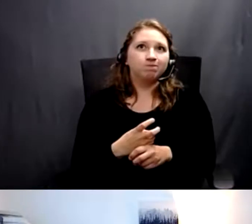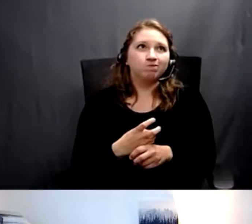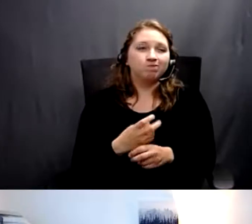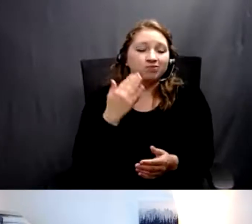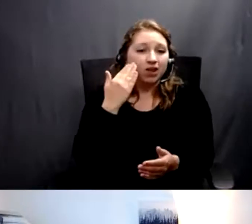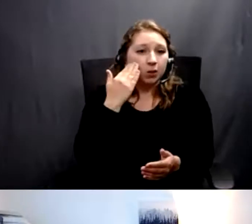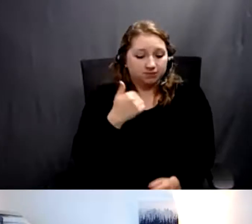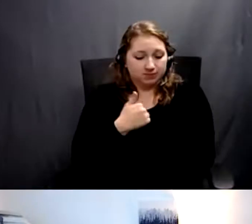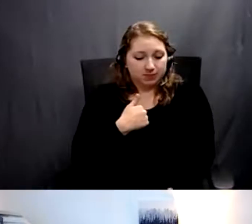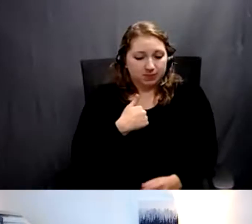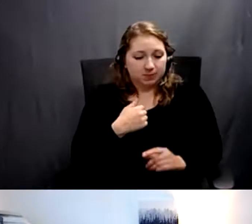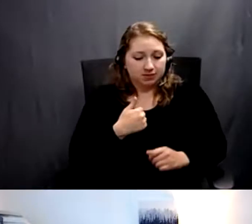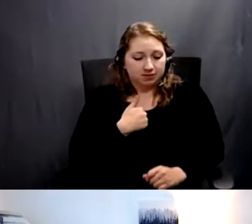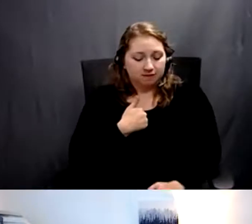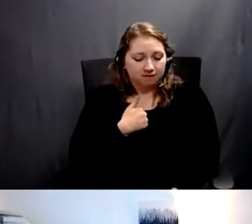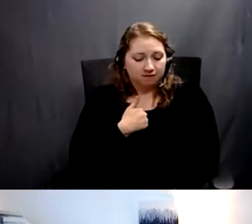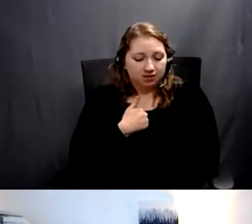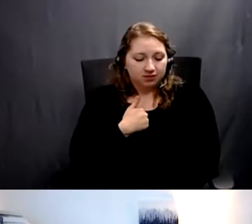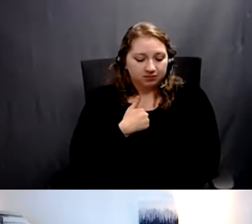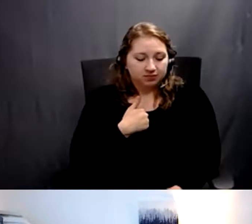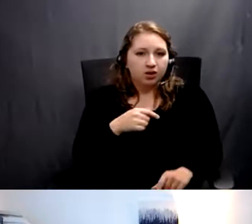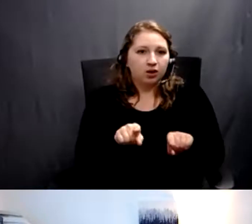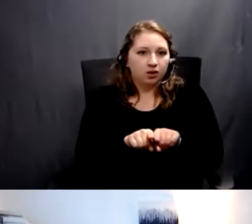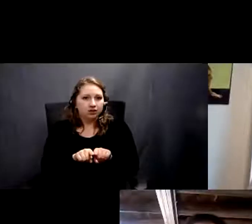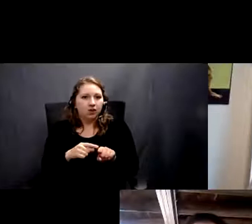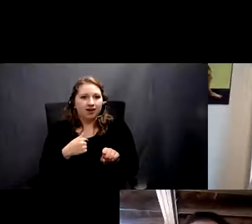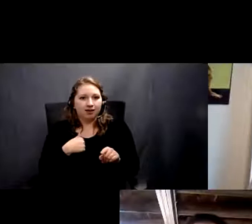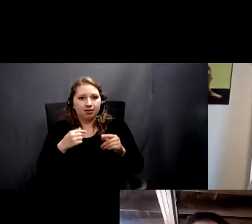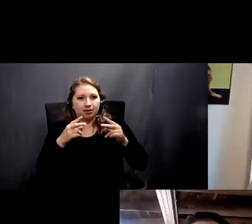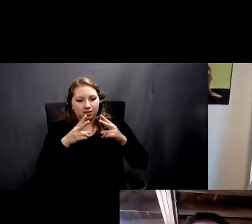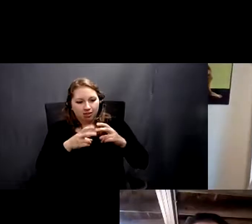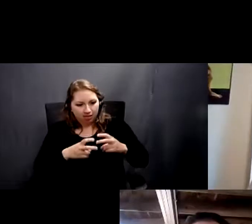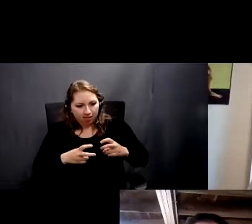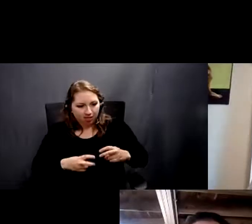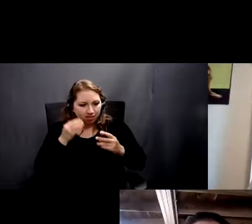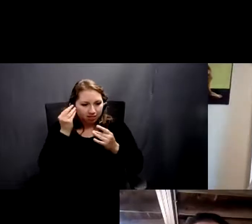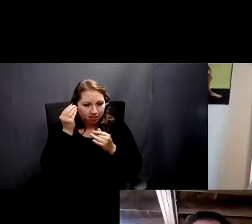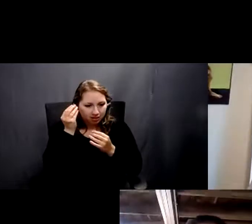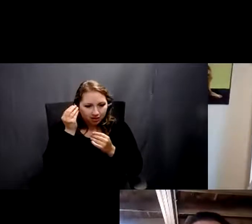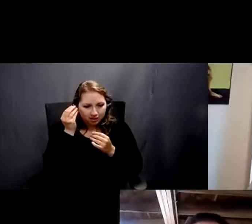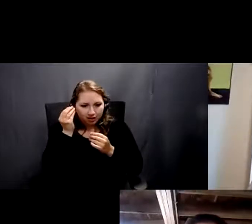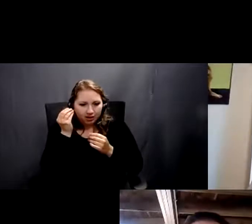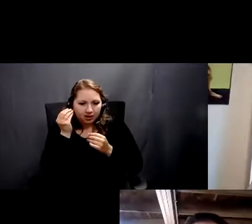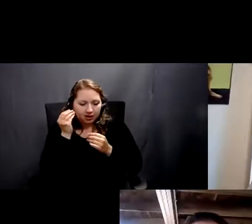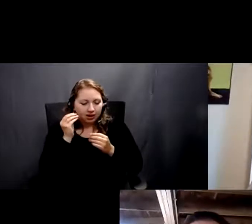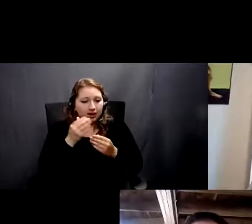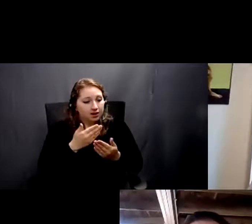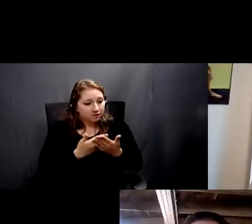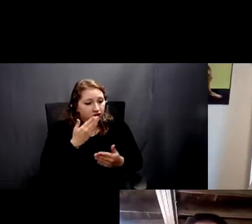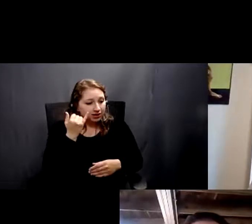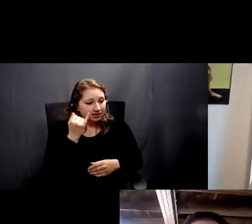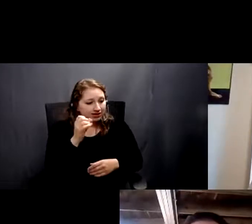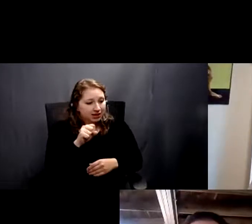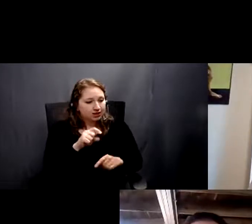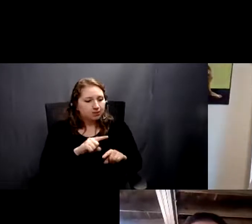me, I also do a lot of analysis and thinking, and I have good ideas, but actually